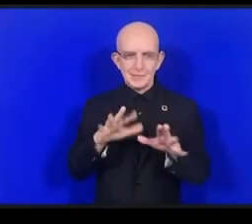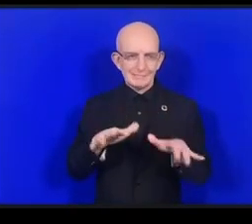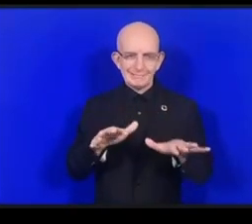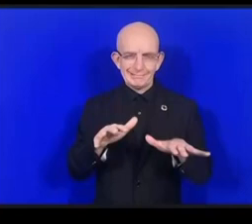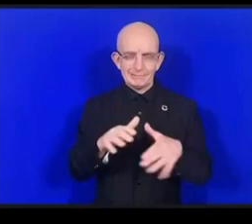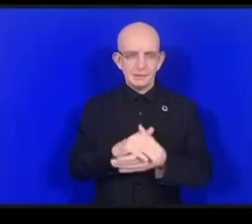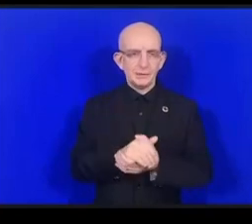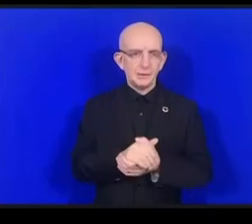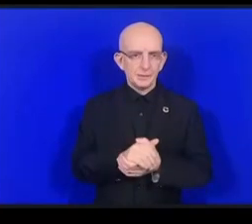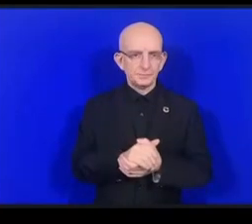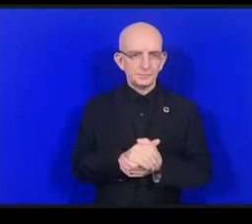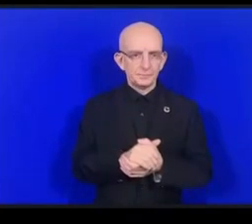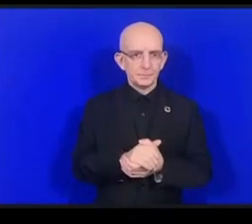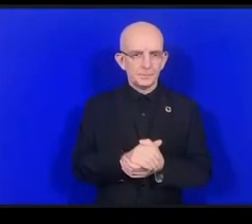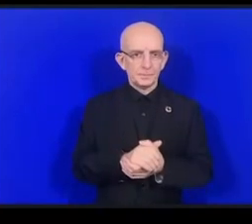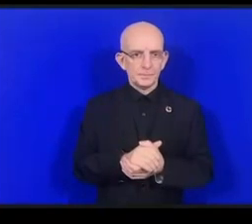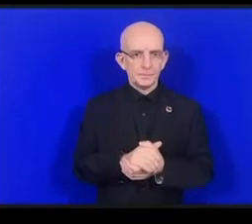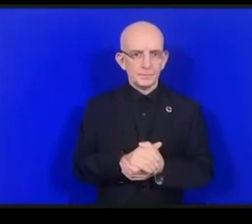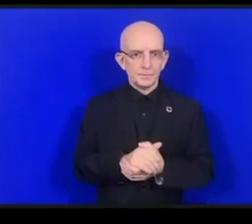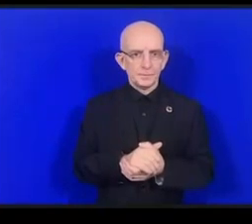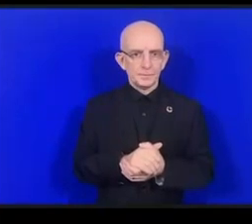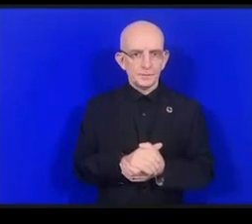much.